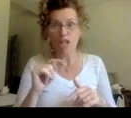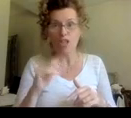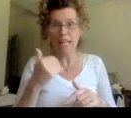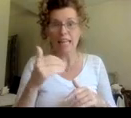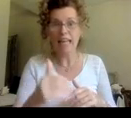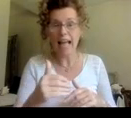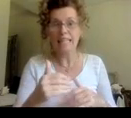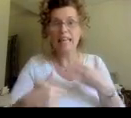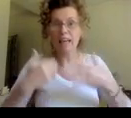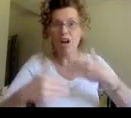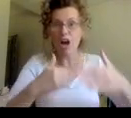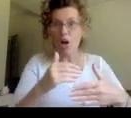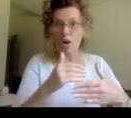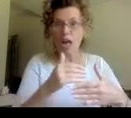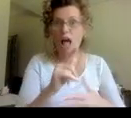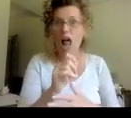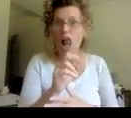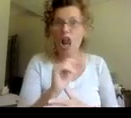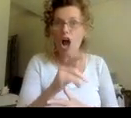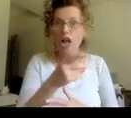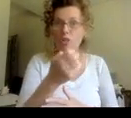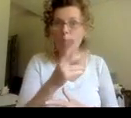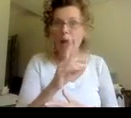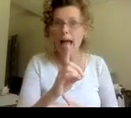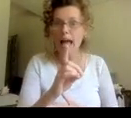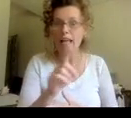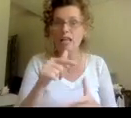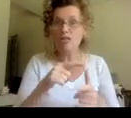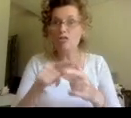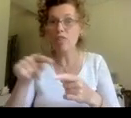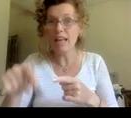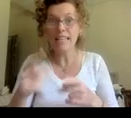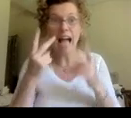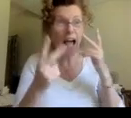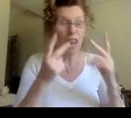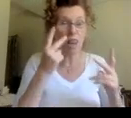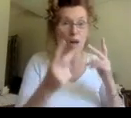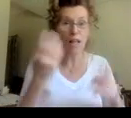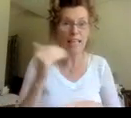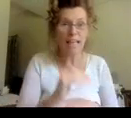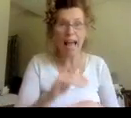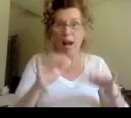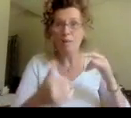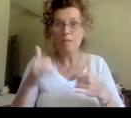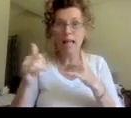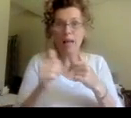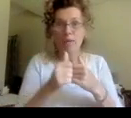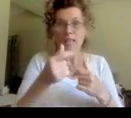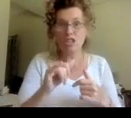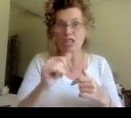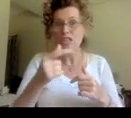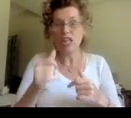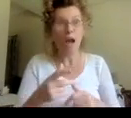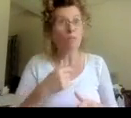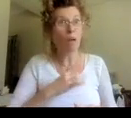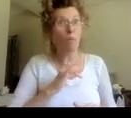to Launchpad to this, I actually had a chance to look at it last night. Oh, good. I was playing with Gigi, and I was like, wow,